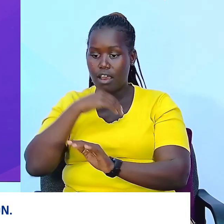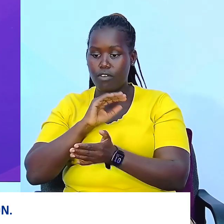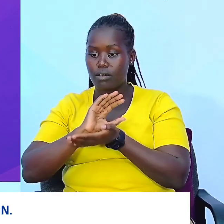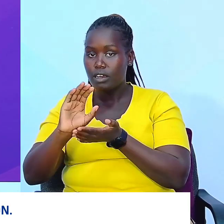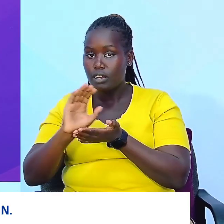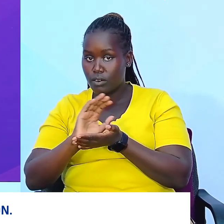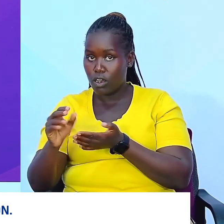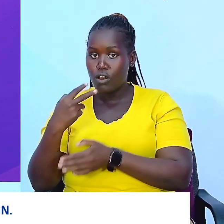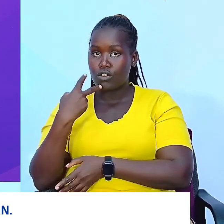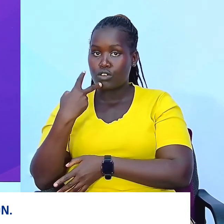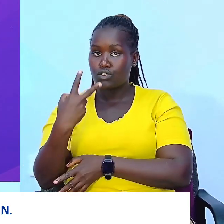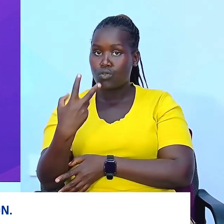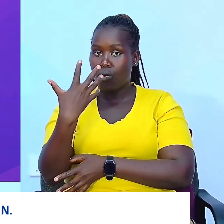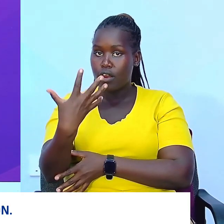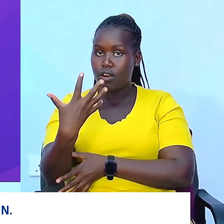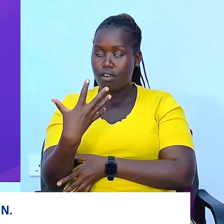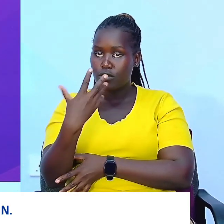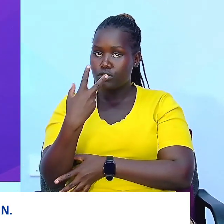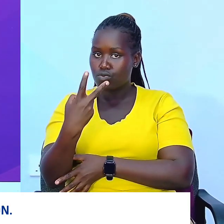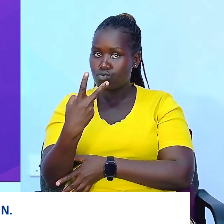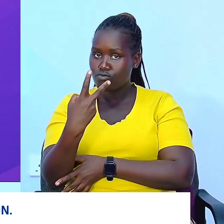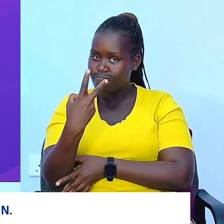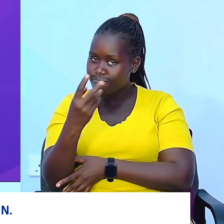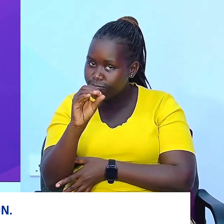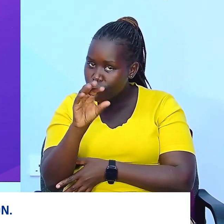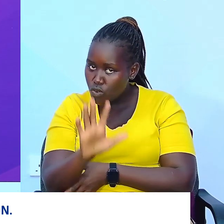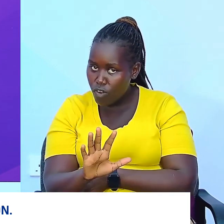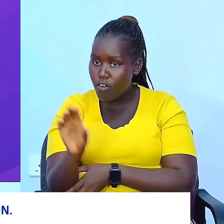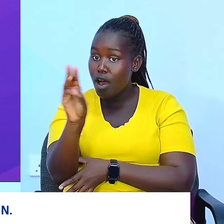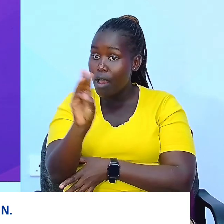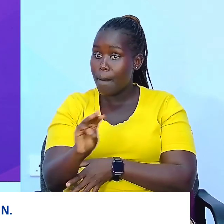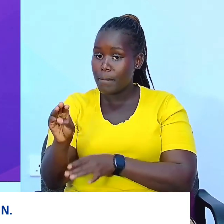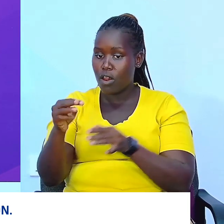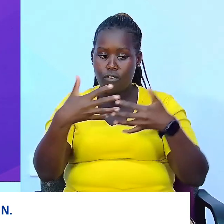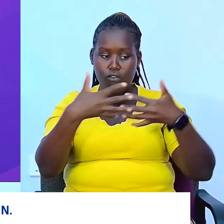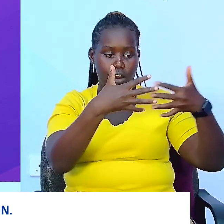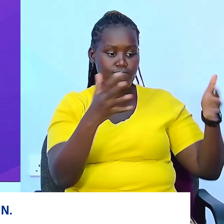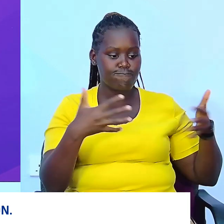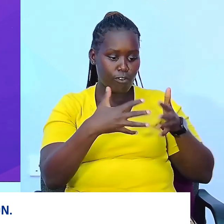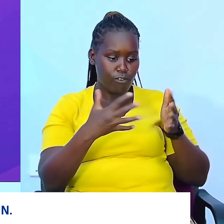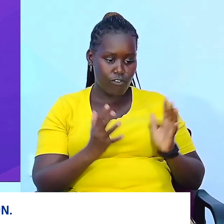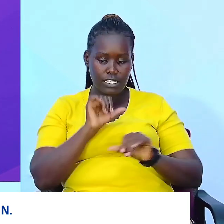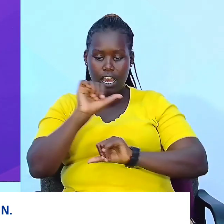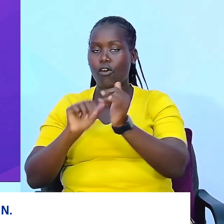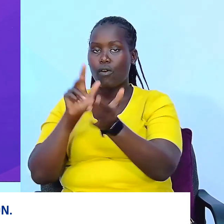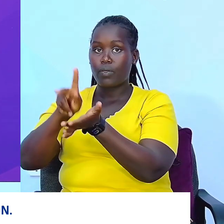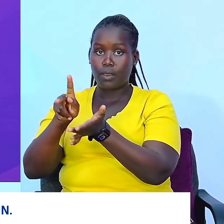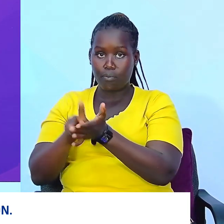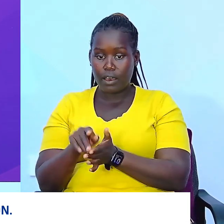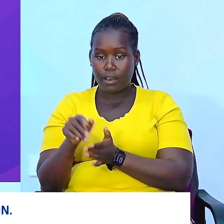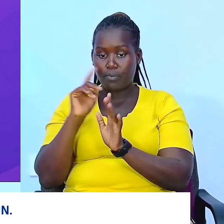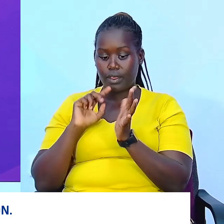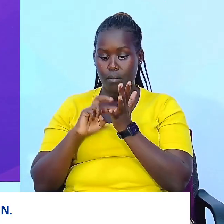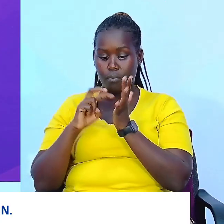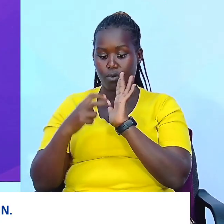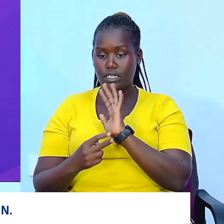allocated 205 million Kenya shillings for a fence around the park. The project aims to